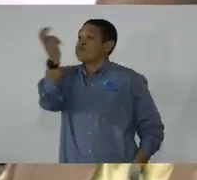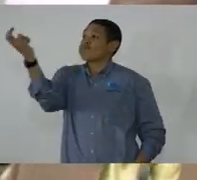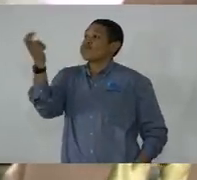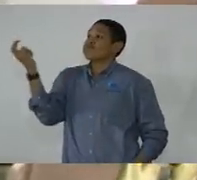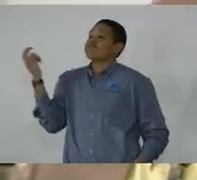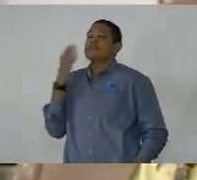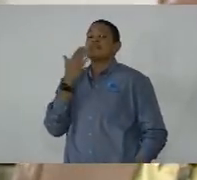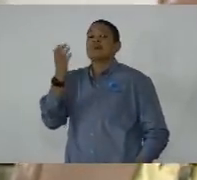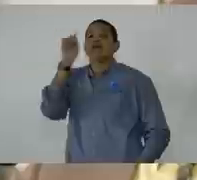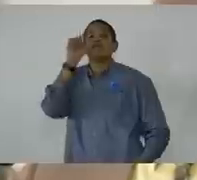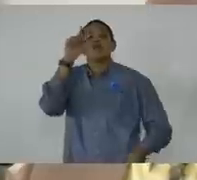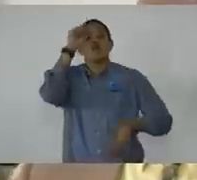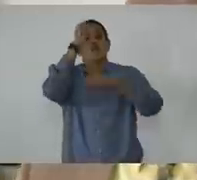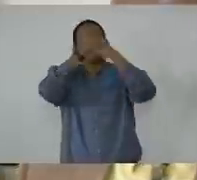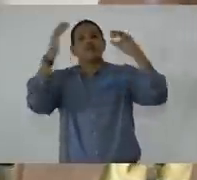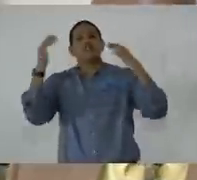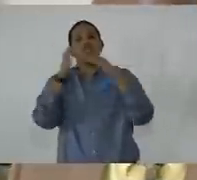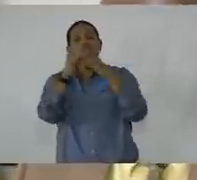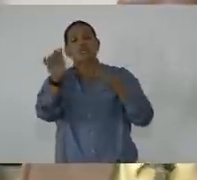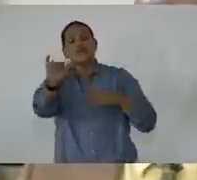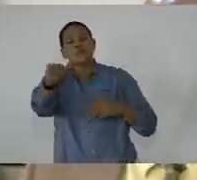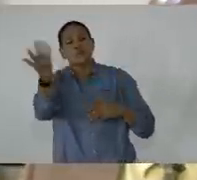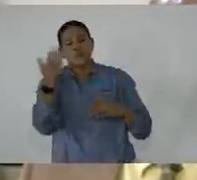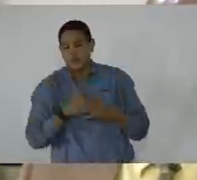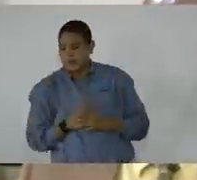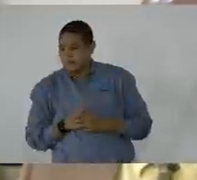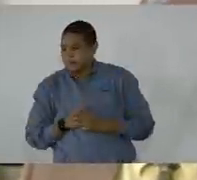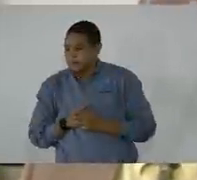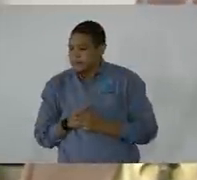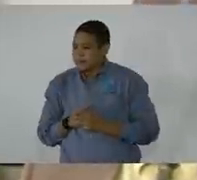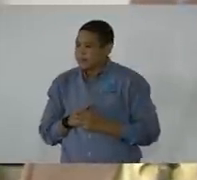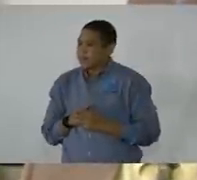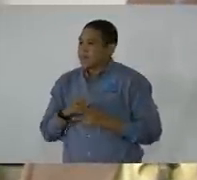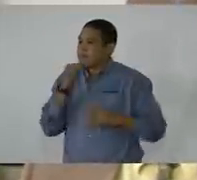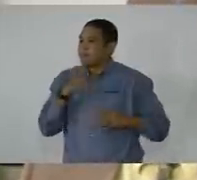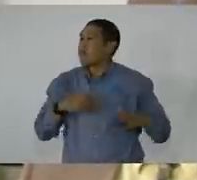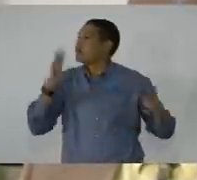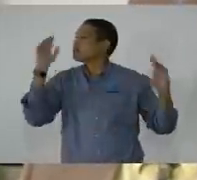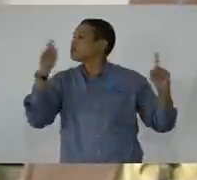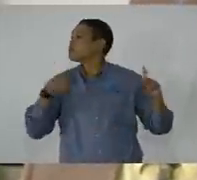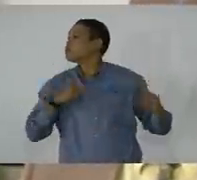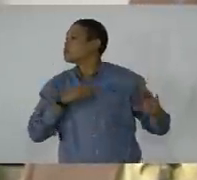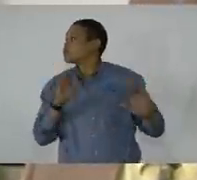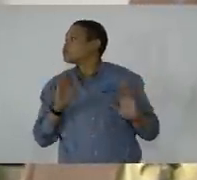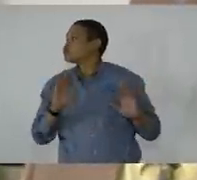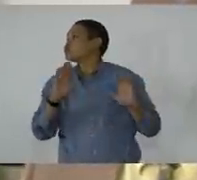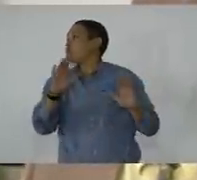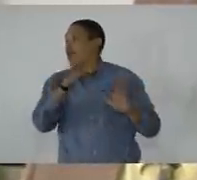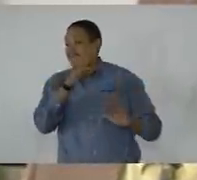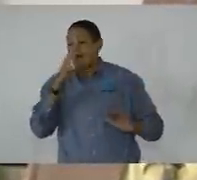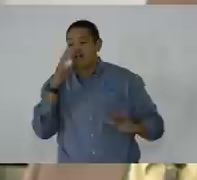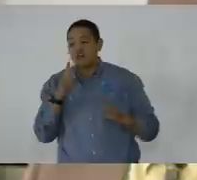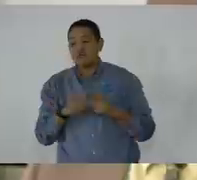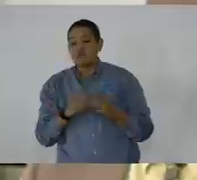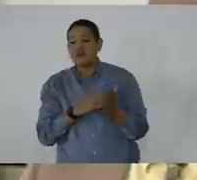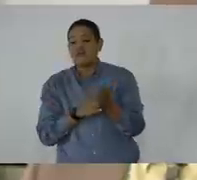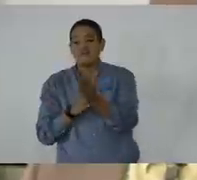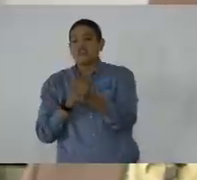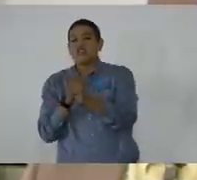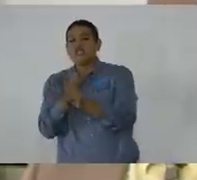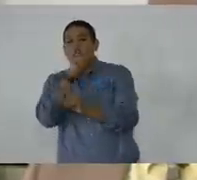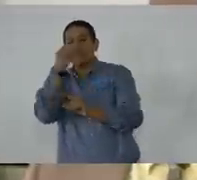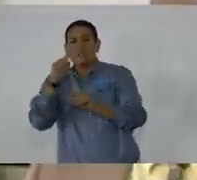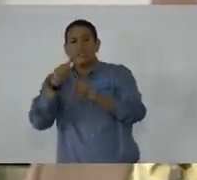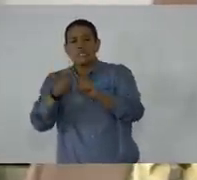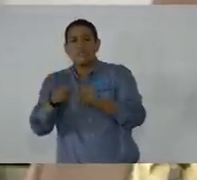and leadership as well. Madam Speaker, as we drive agriculture and fisheries, it depends